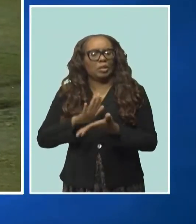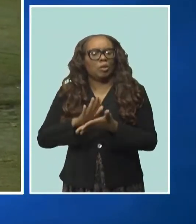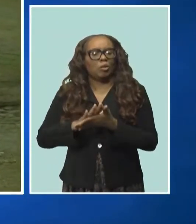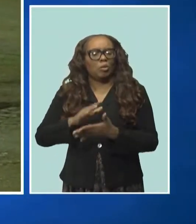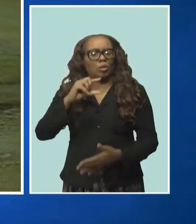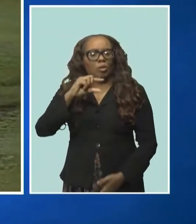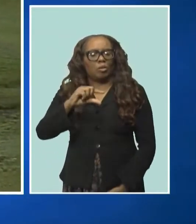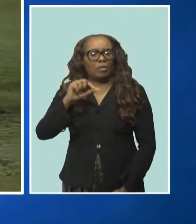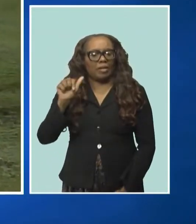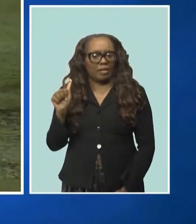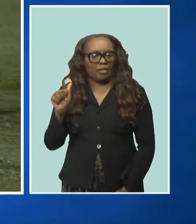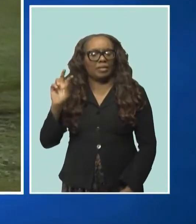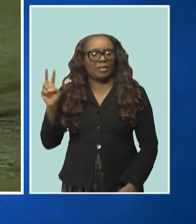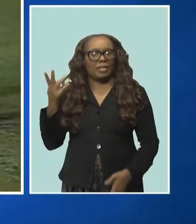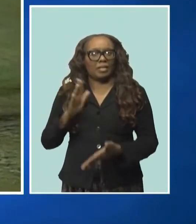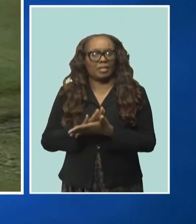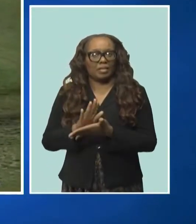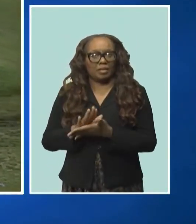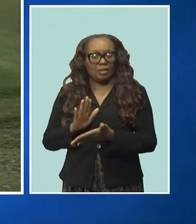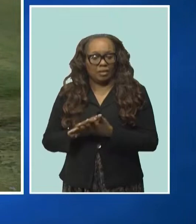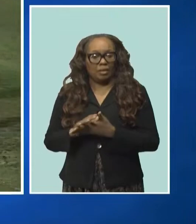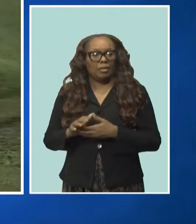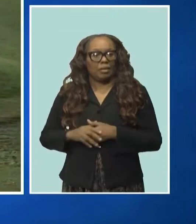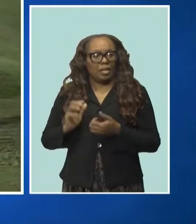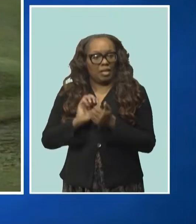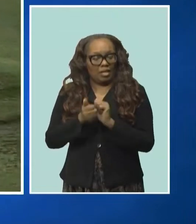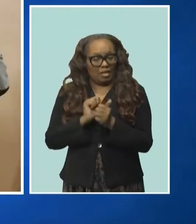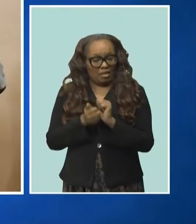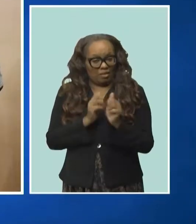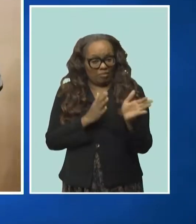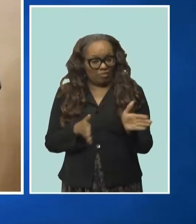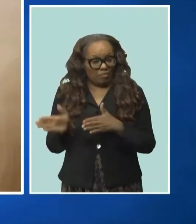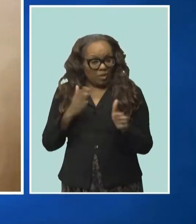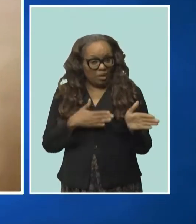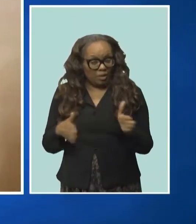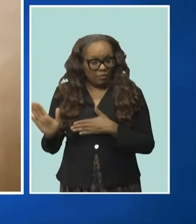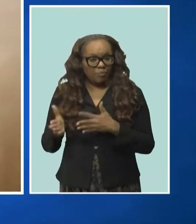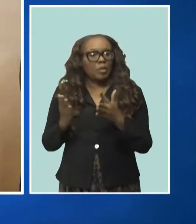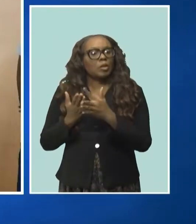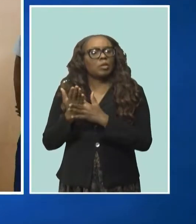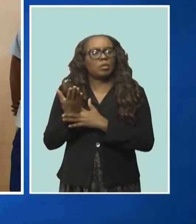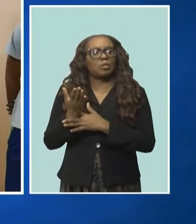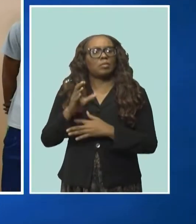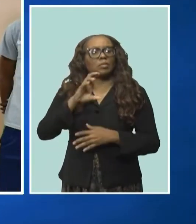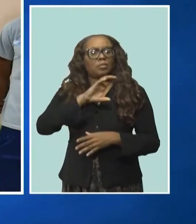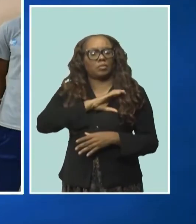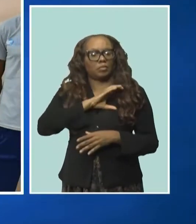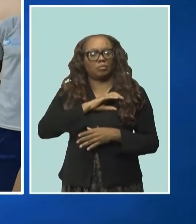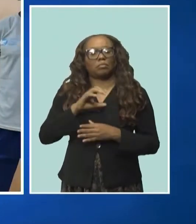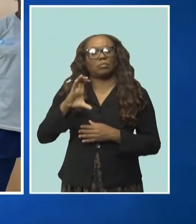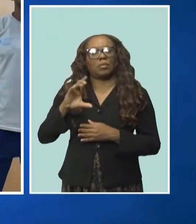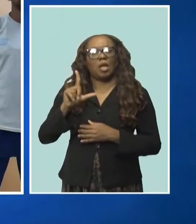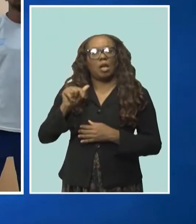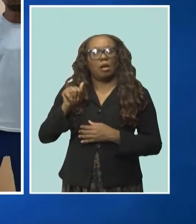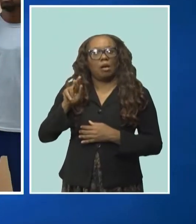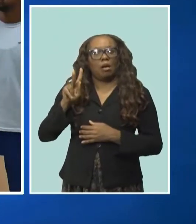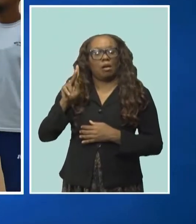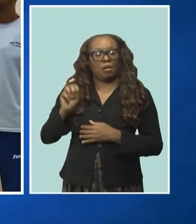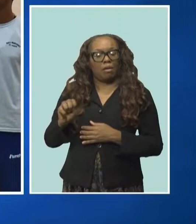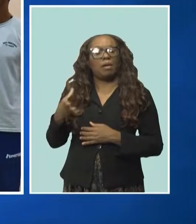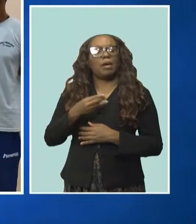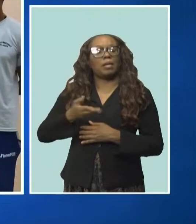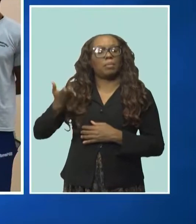Joseph T20 Blast, the 10-team competition was organized by Sergeant Rudolph Clark, former Barbados cricketer Antonio